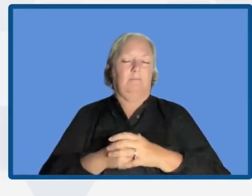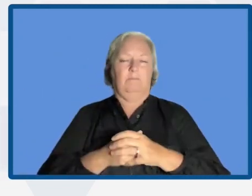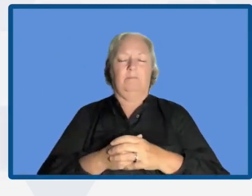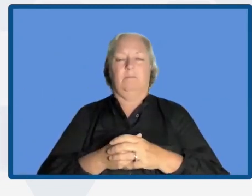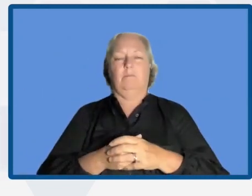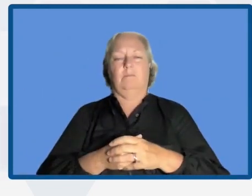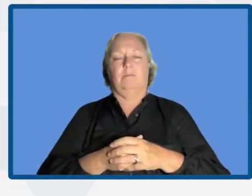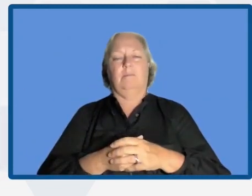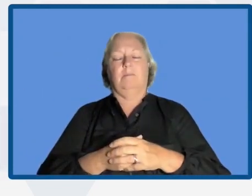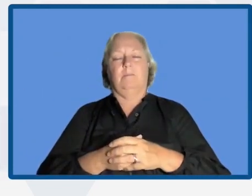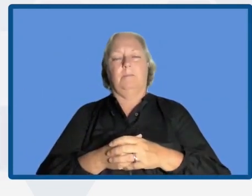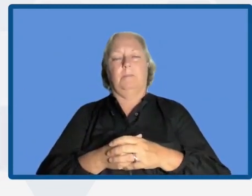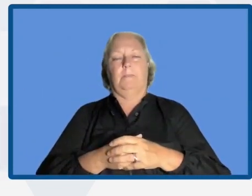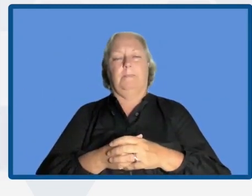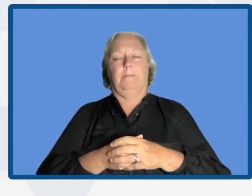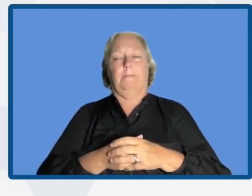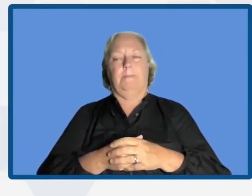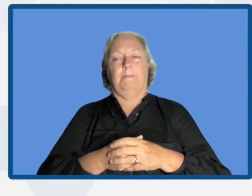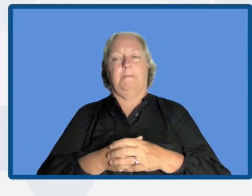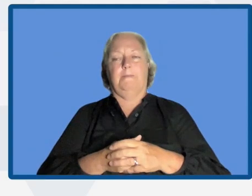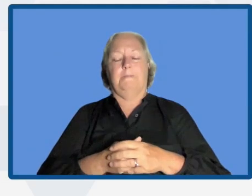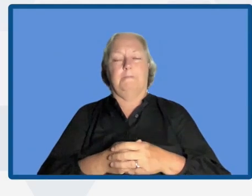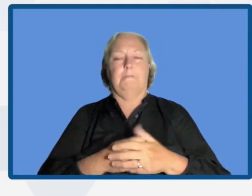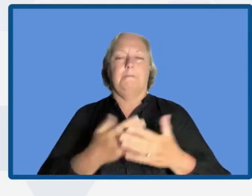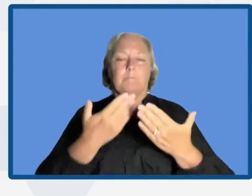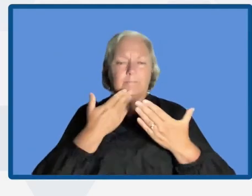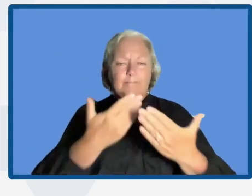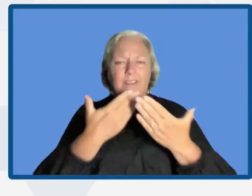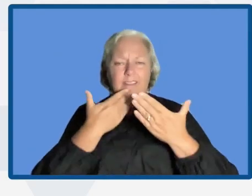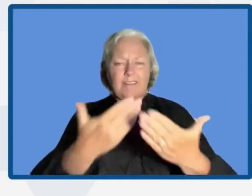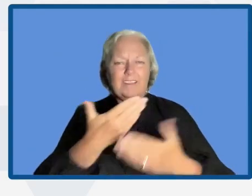Thank you. Thank you to you all.